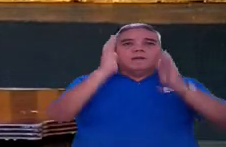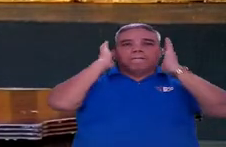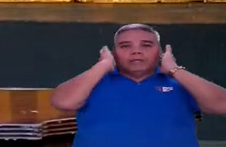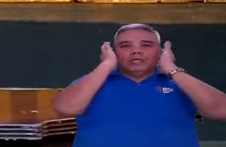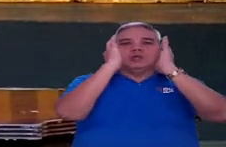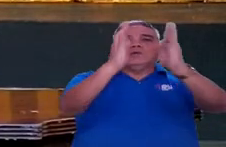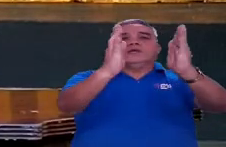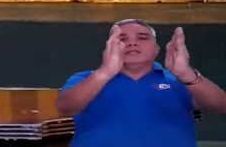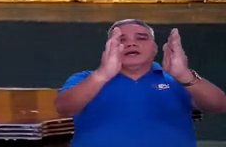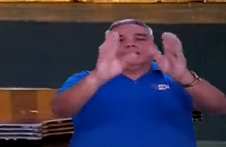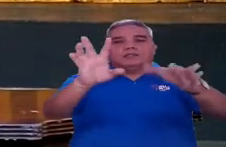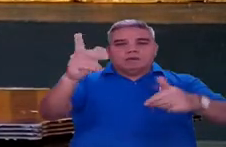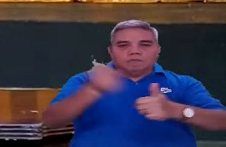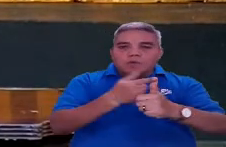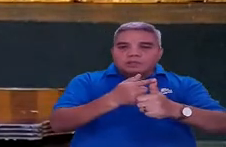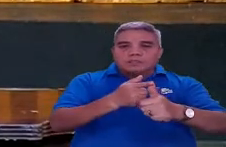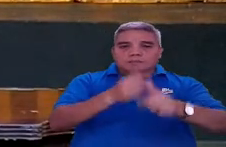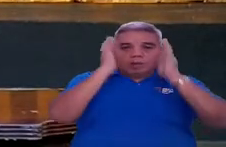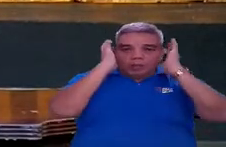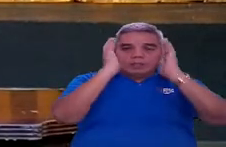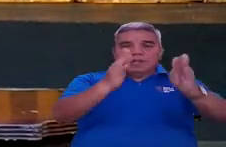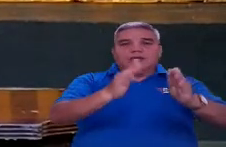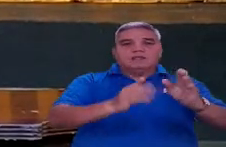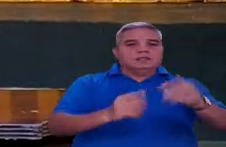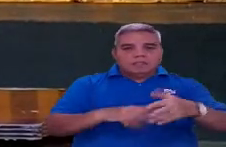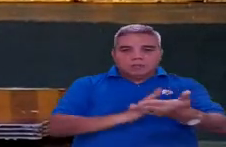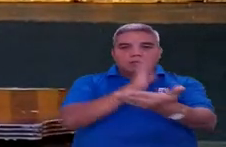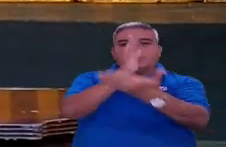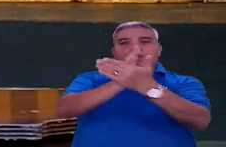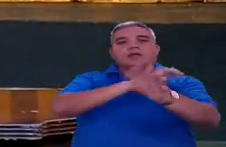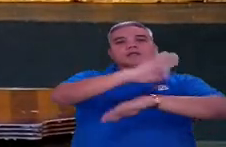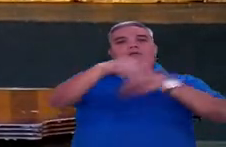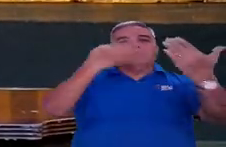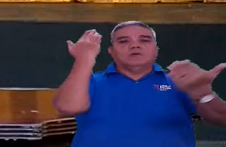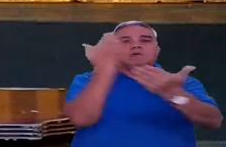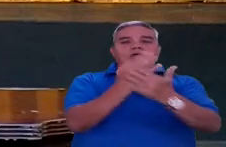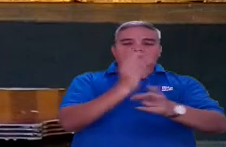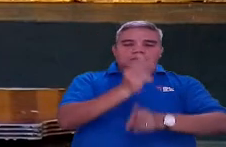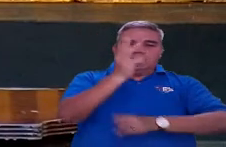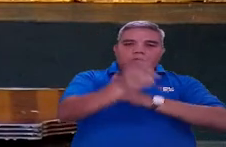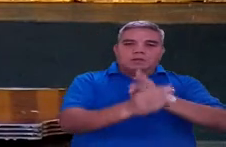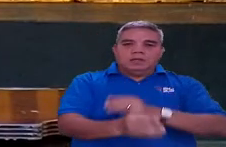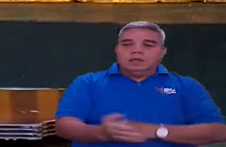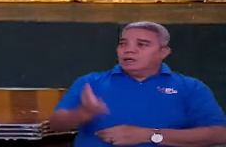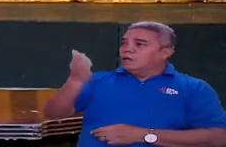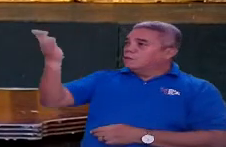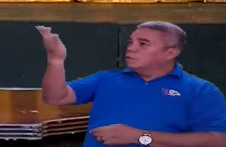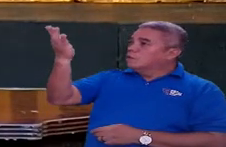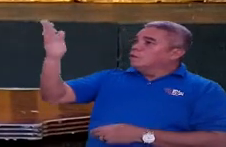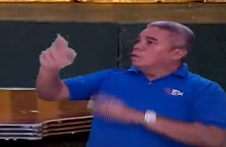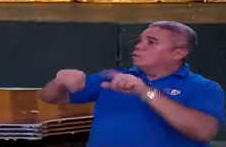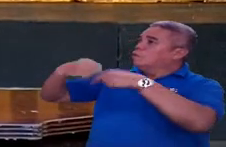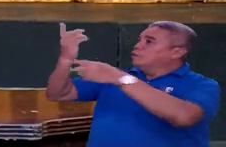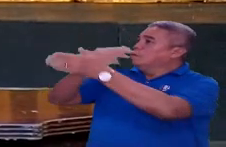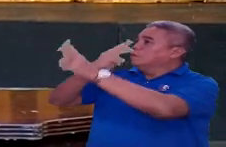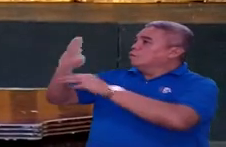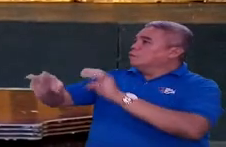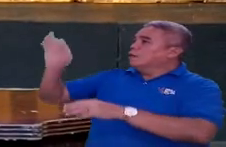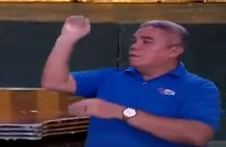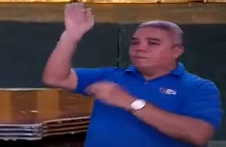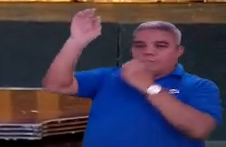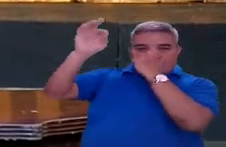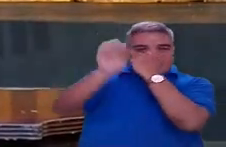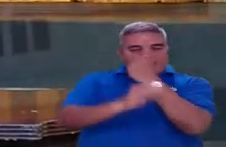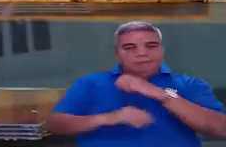Prioritize on people. That's why the Bible says, go ye into all the world. I'm so glad with that mark there. Go ye into all the world and preach